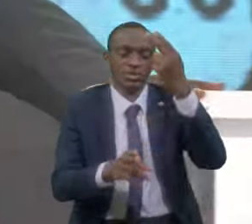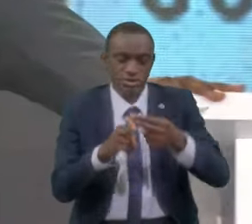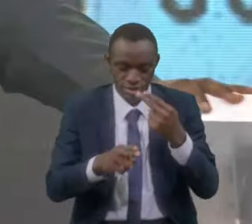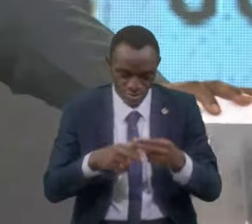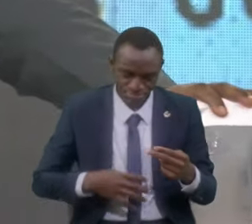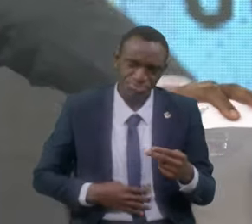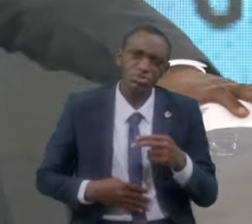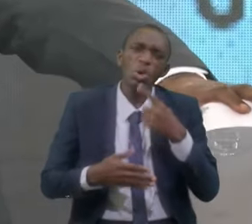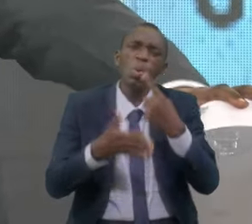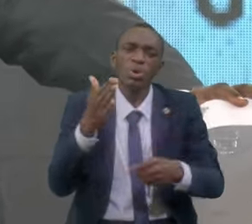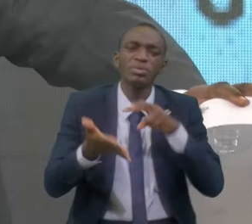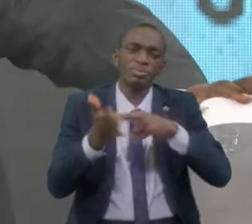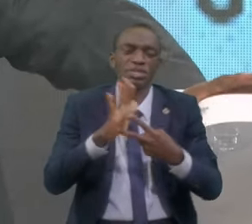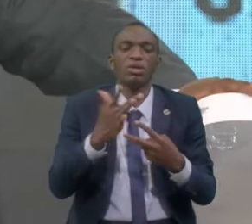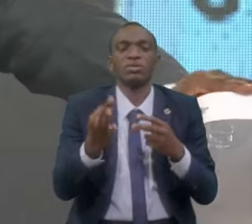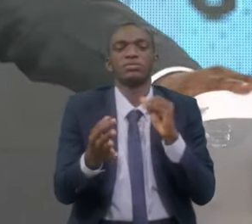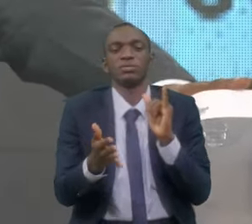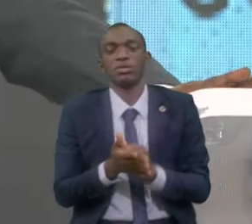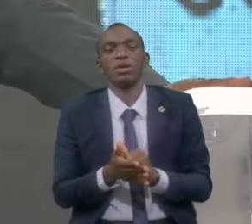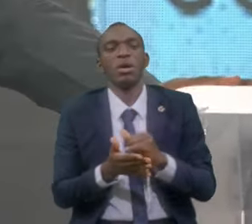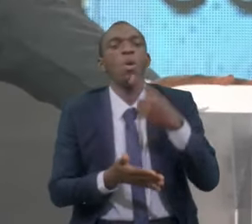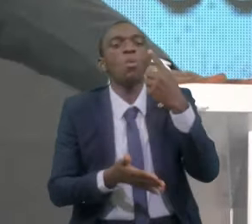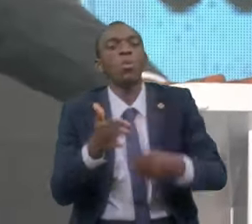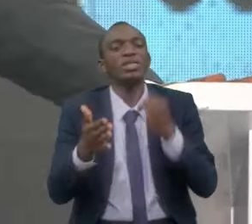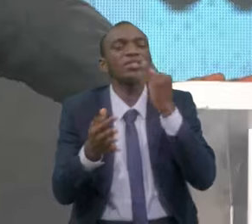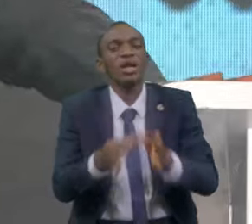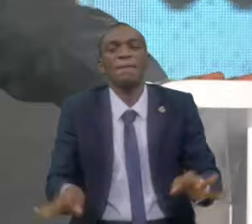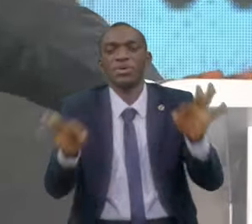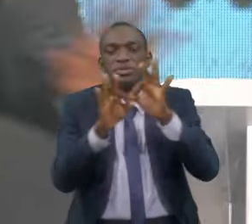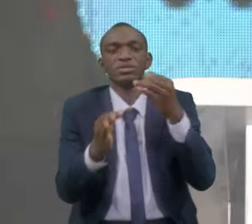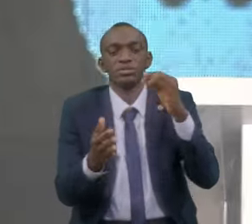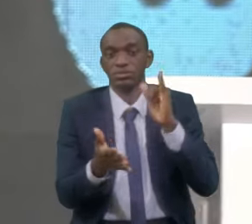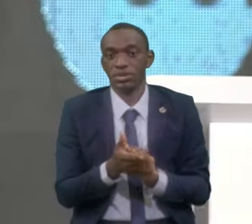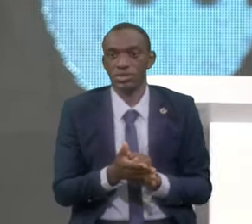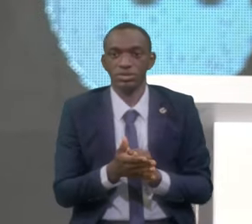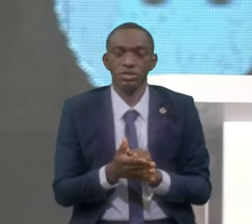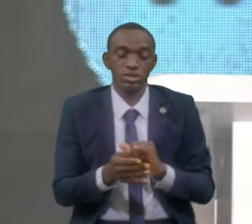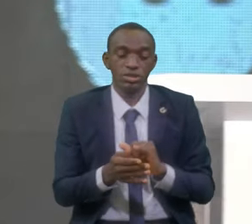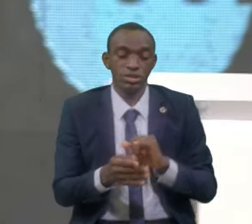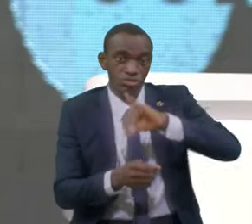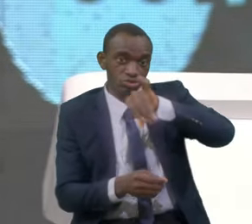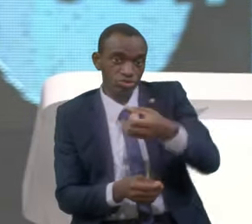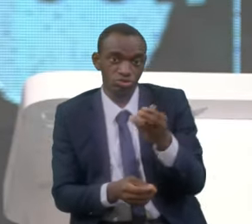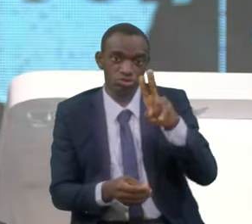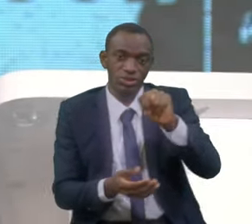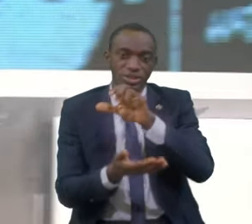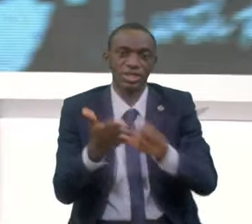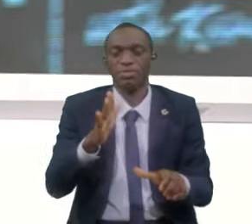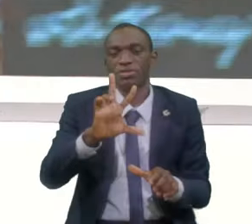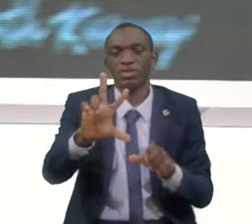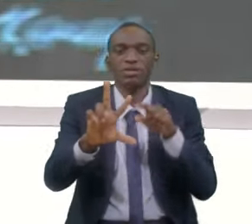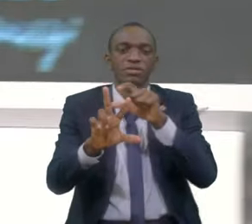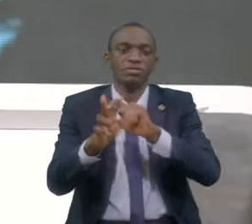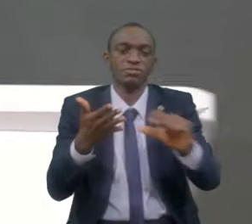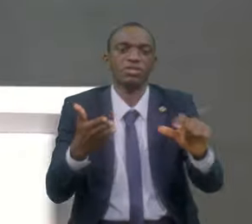that? And what's the significance of that? John chapter 3, verse 14. And